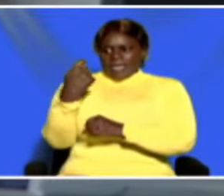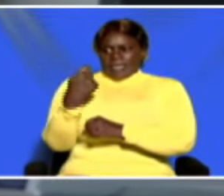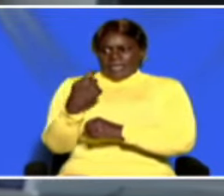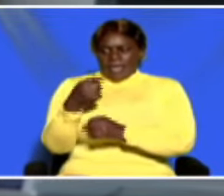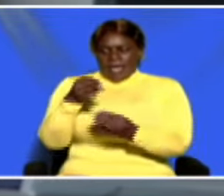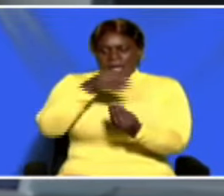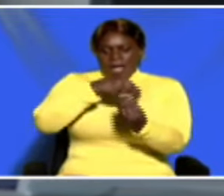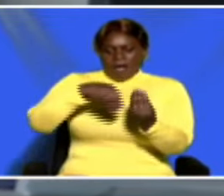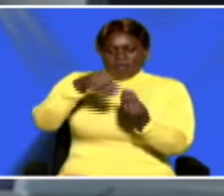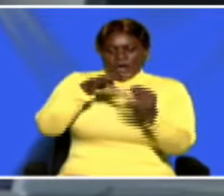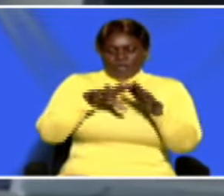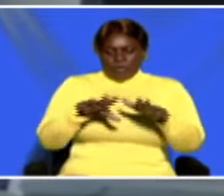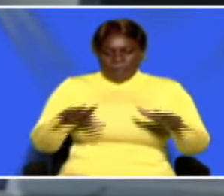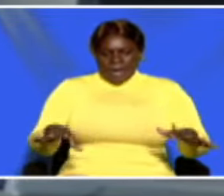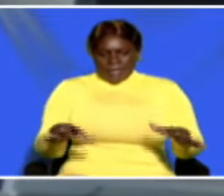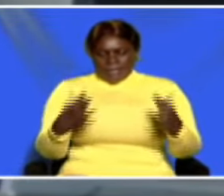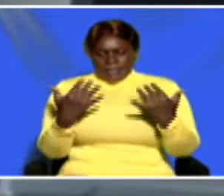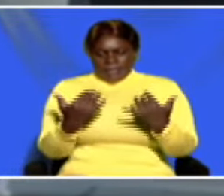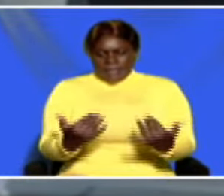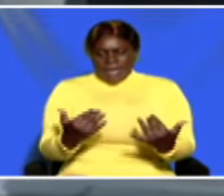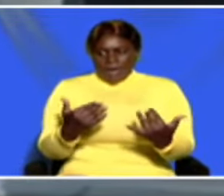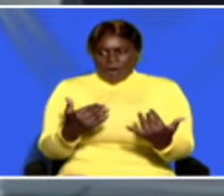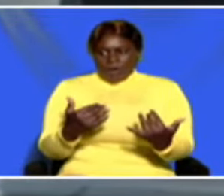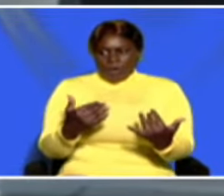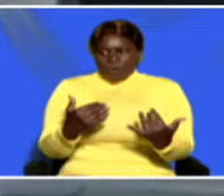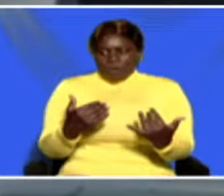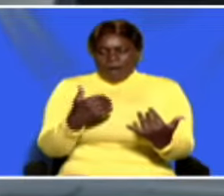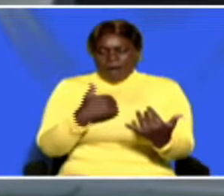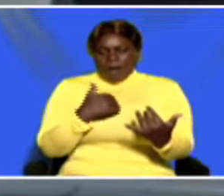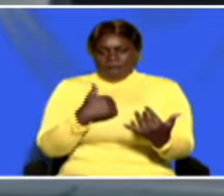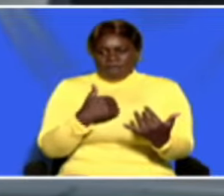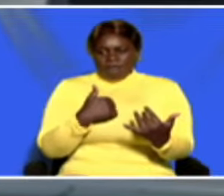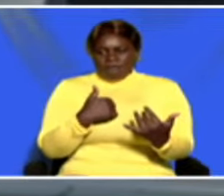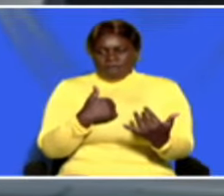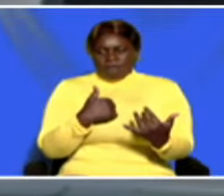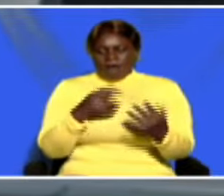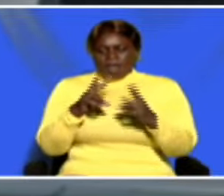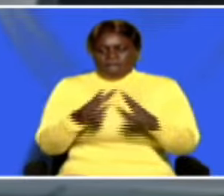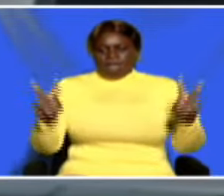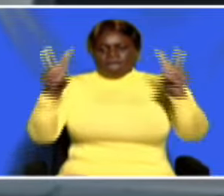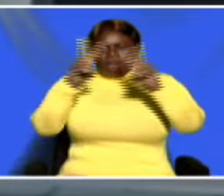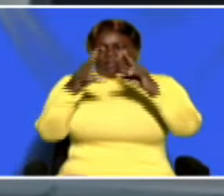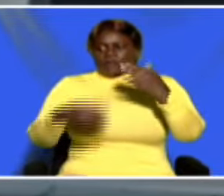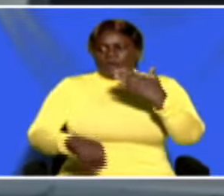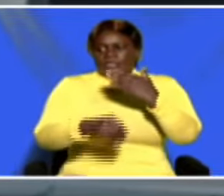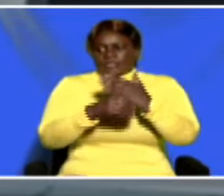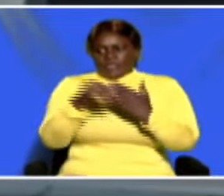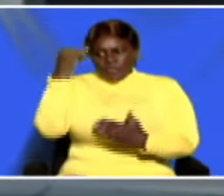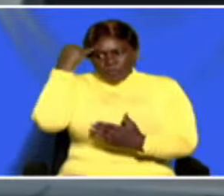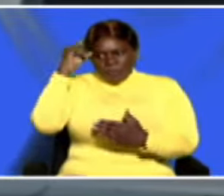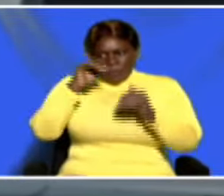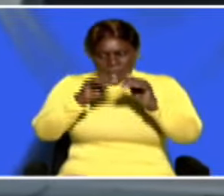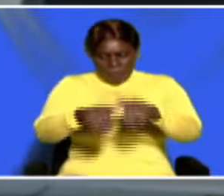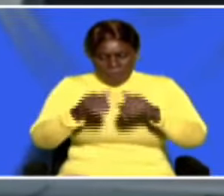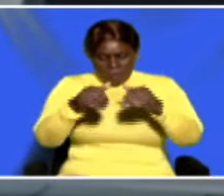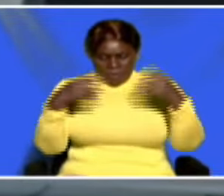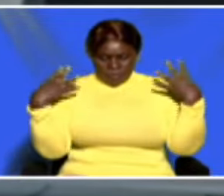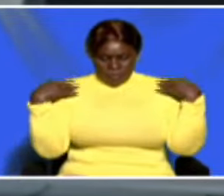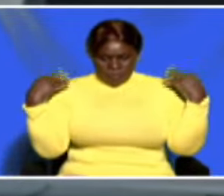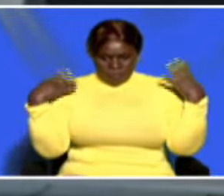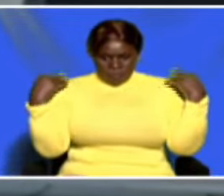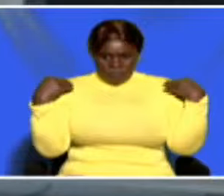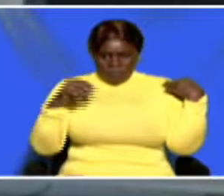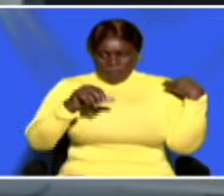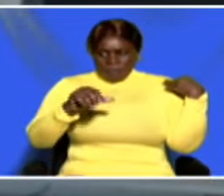avocado market. With these developments, AvoVige Health is pushing for value addition and innovative agricultural practices